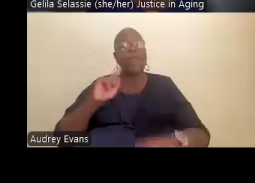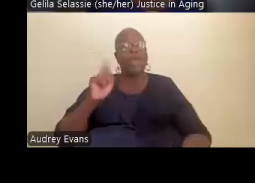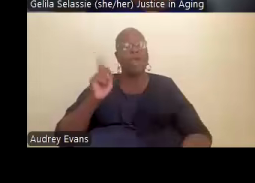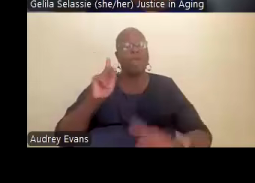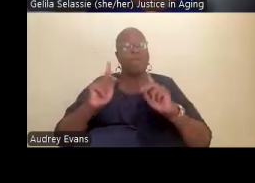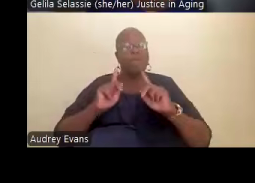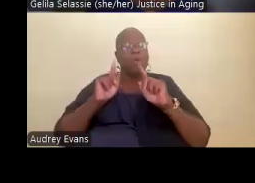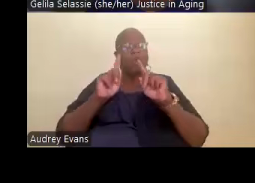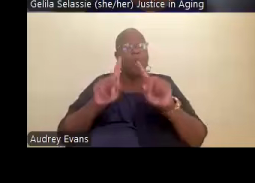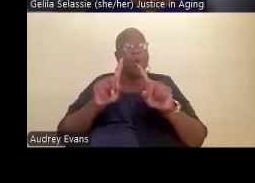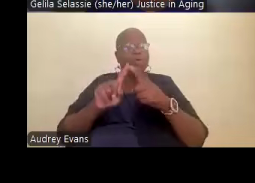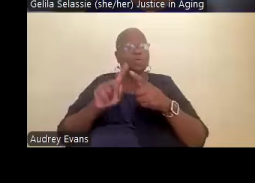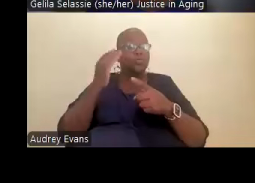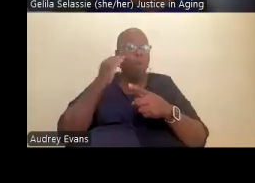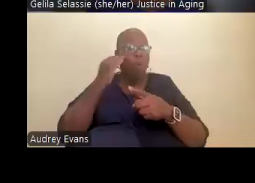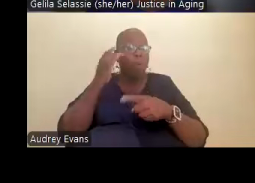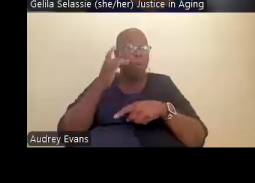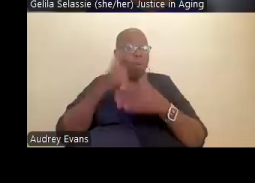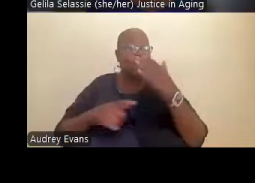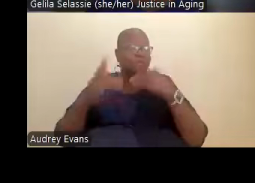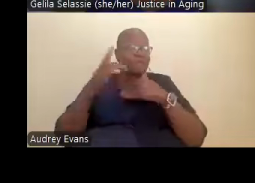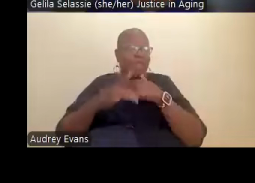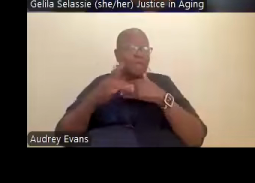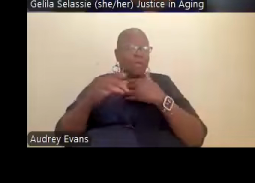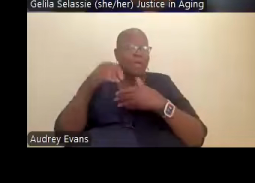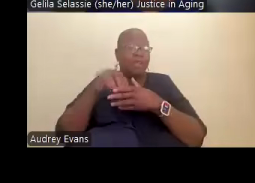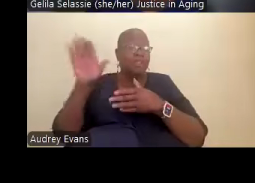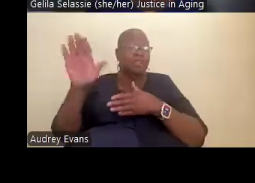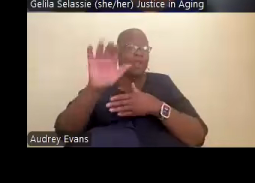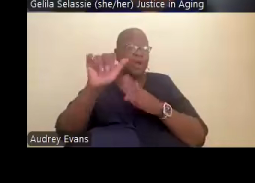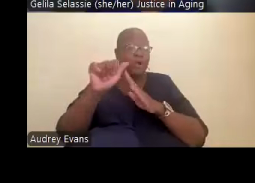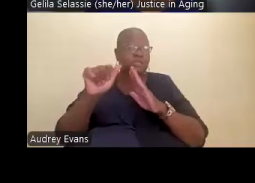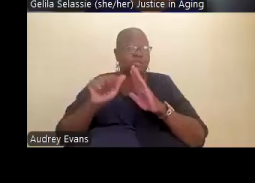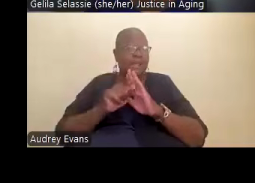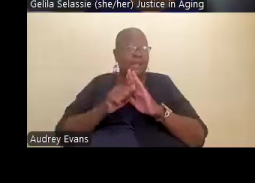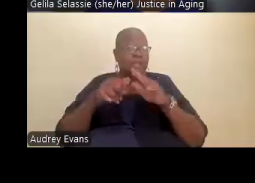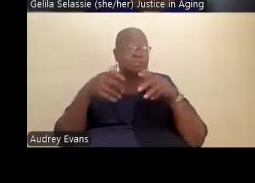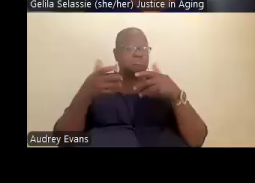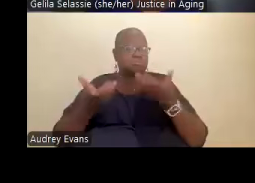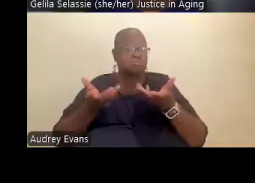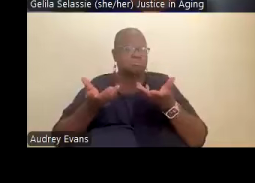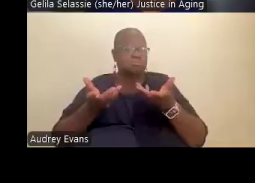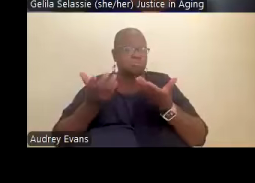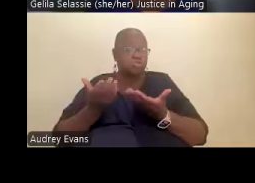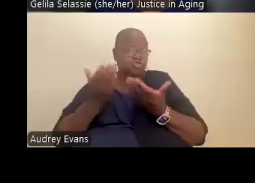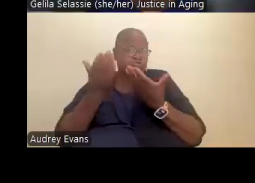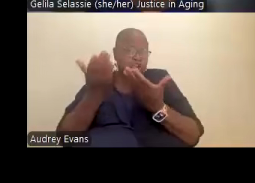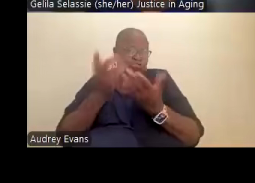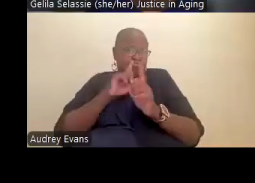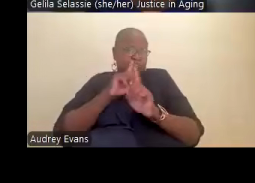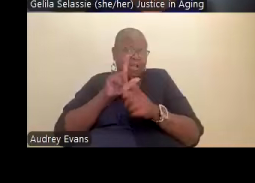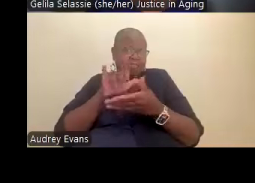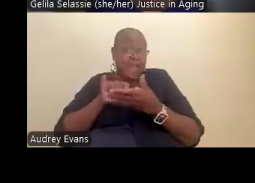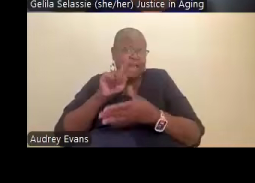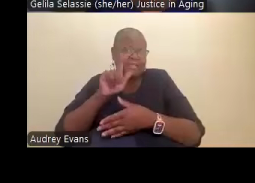go to know what's available in their state. I don't know if you have any suggestions for that, Tiffany. What's